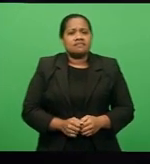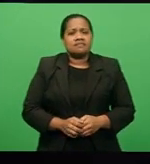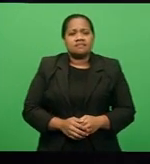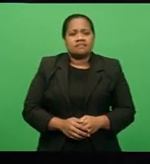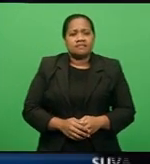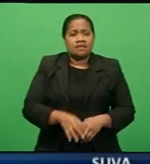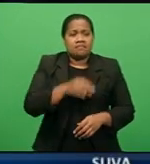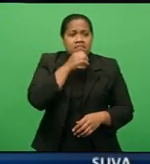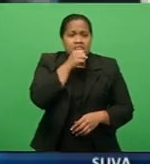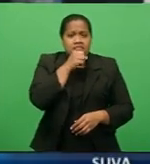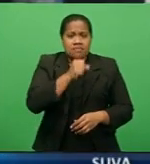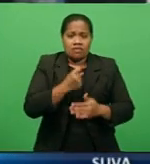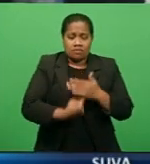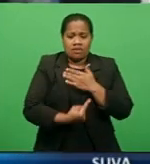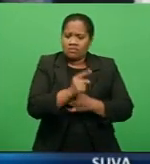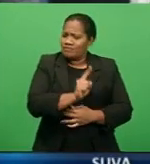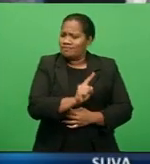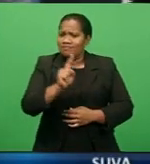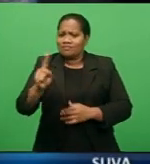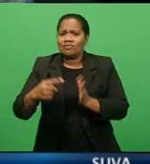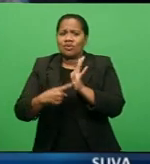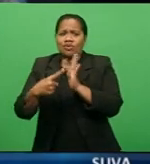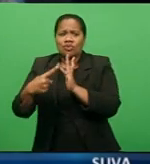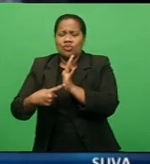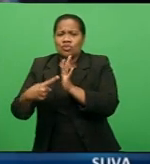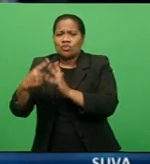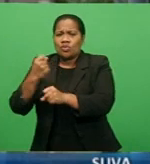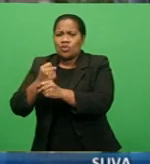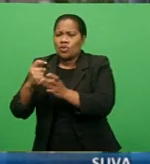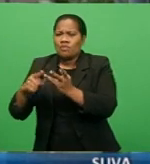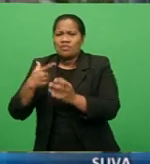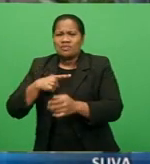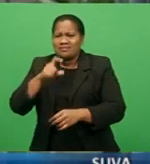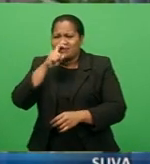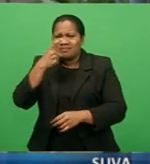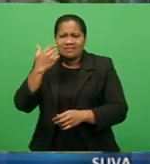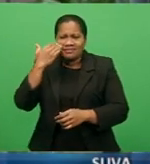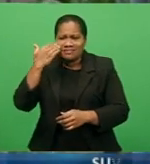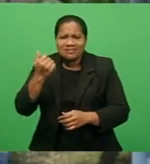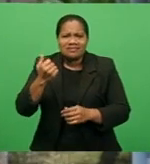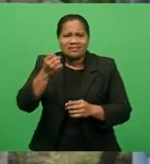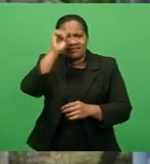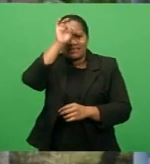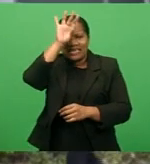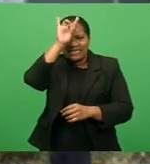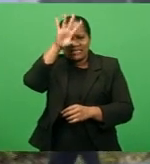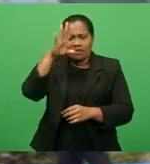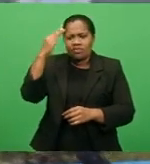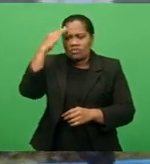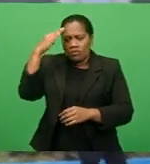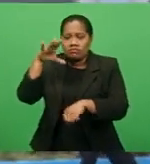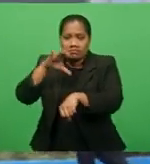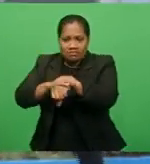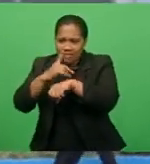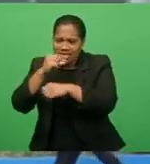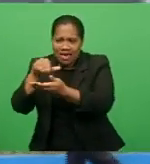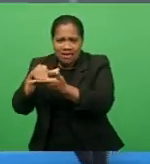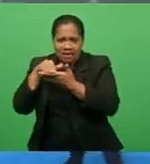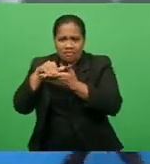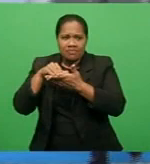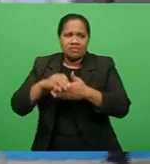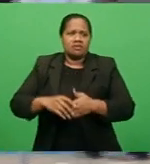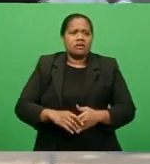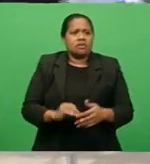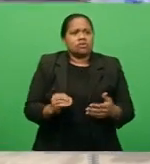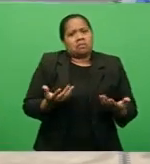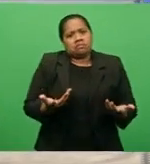These men went to the Totonga police station because they couldn't find a taxi and thought police may be able to help. And he said, okay,